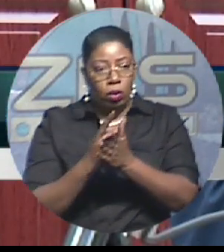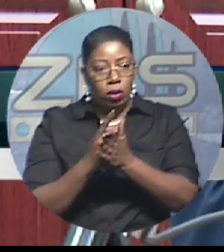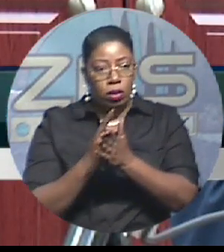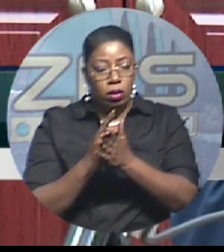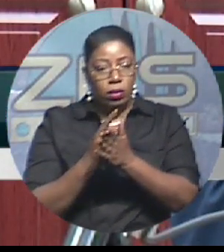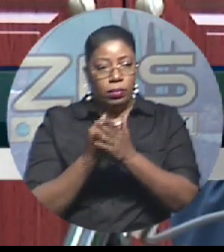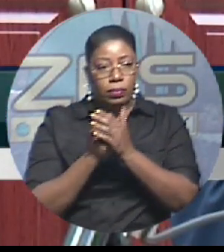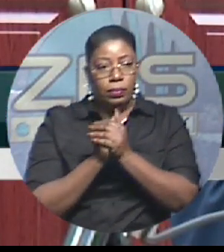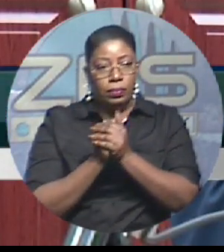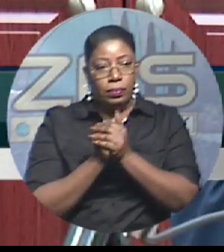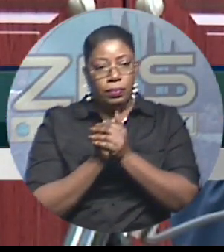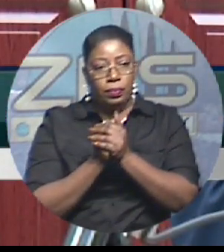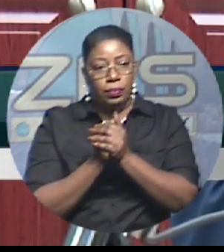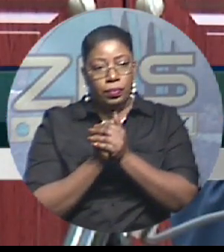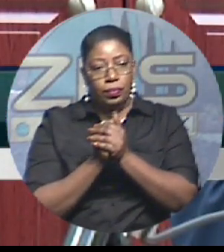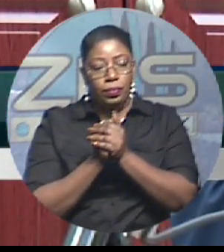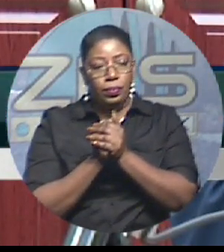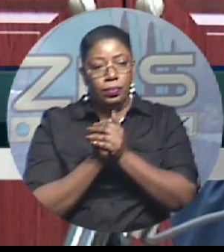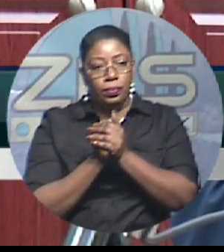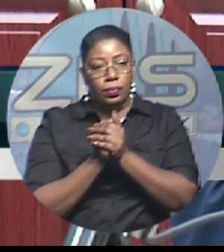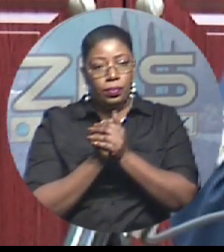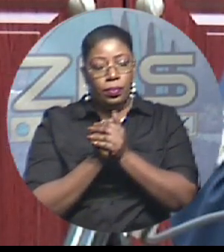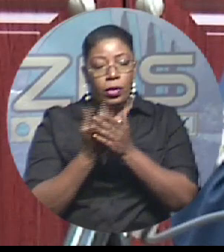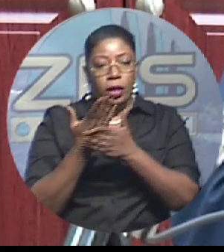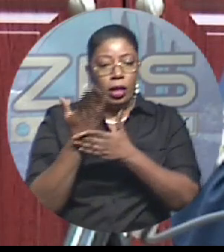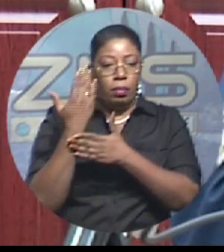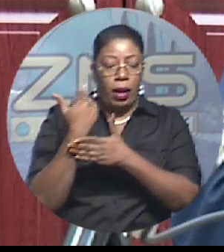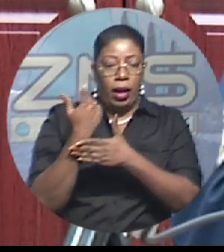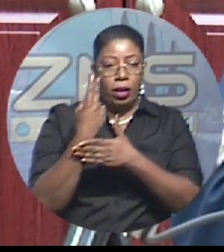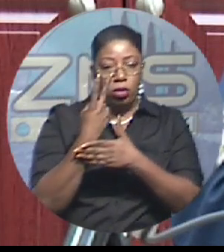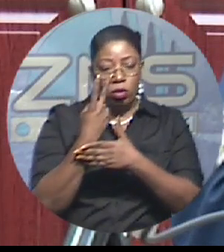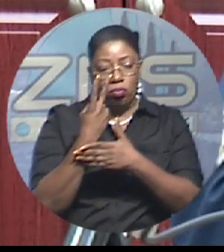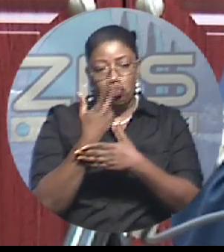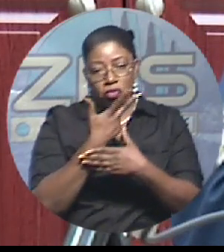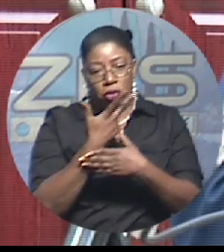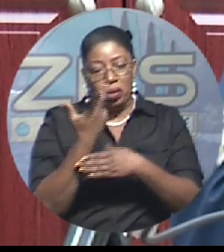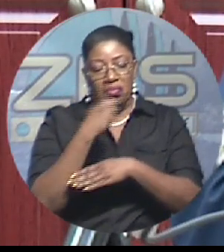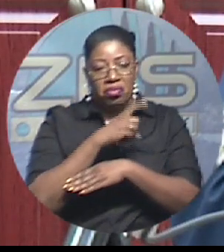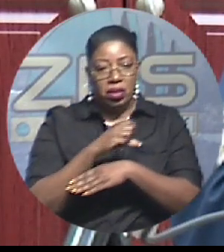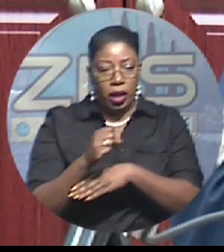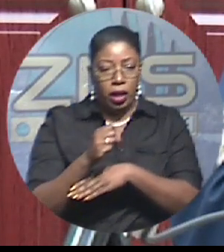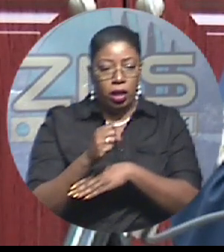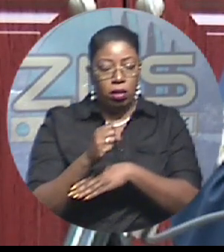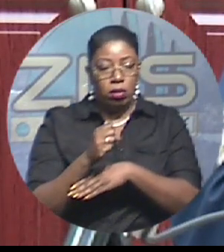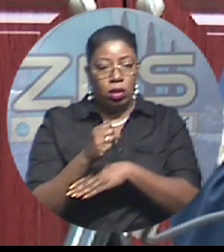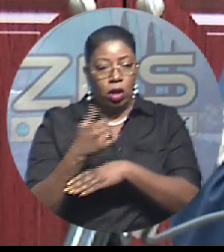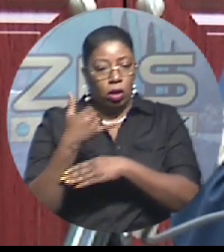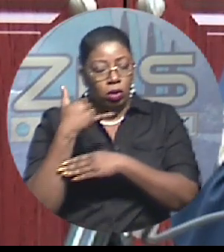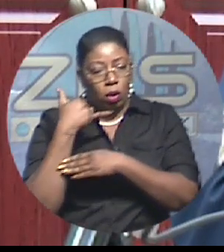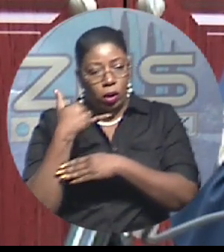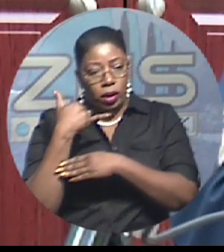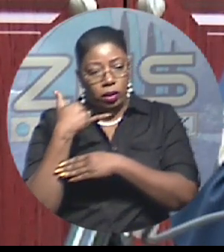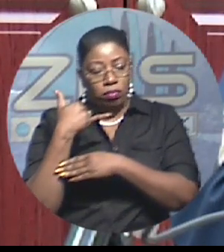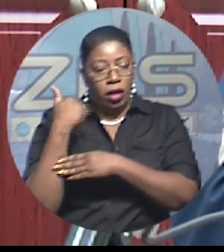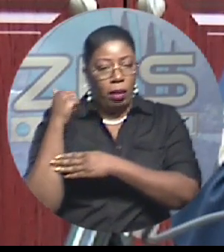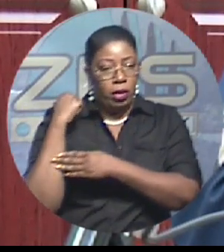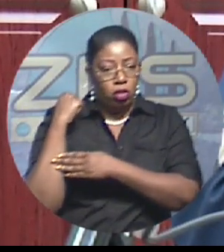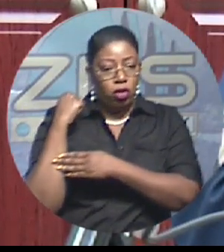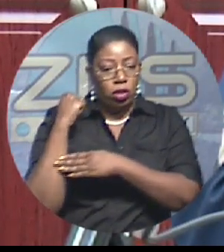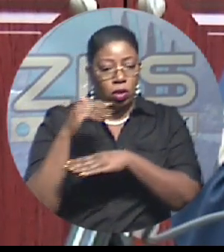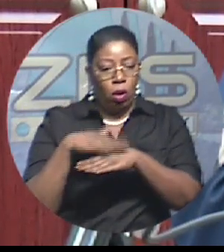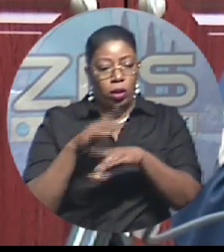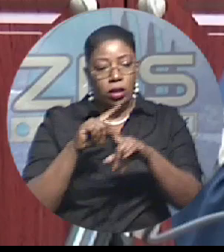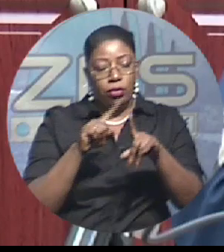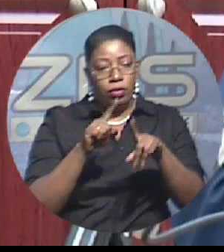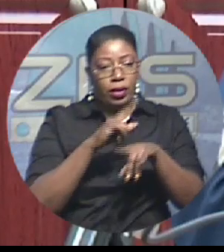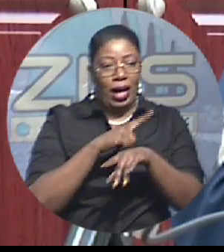state of readiness at this time. Over the past two or three days, we have been making contact with all of our island administrators,